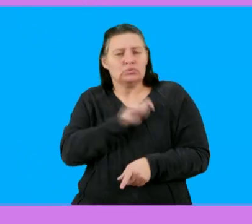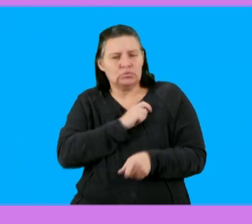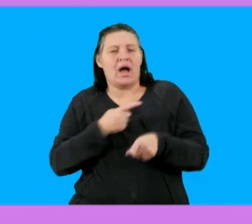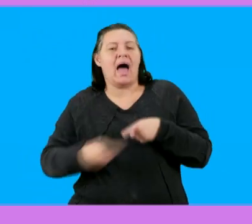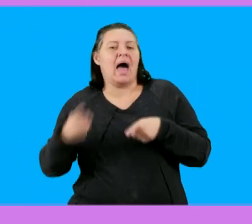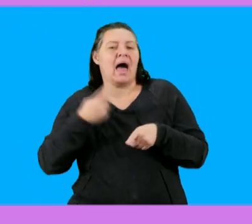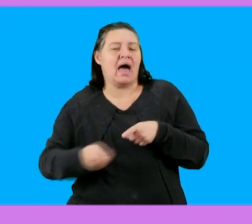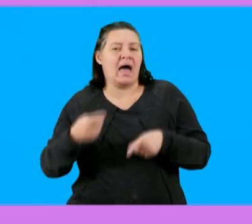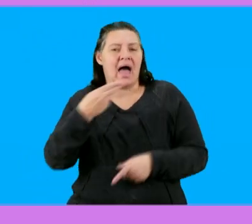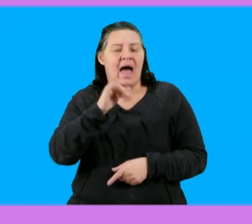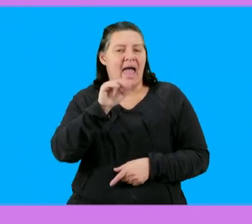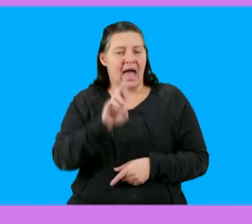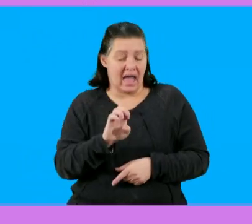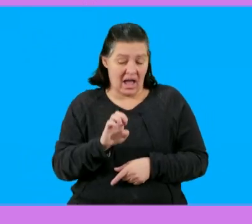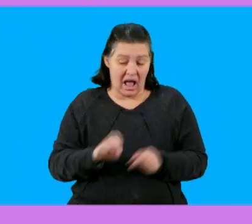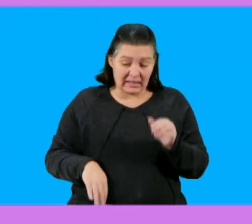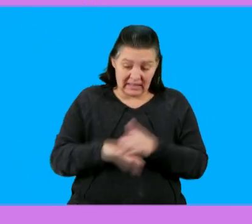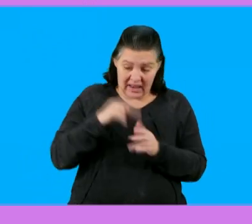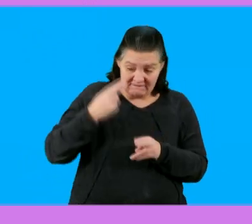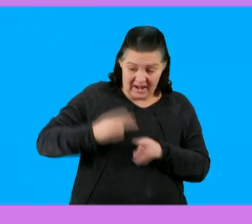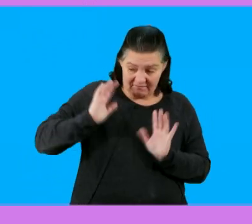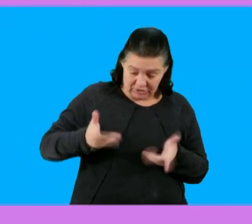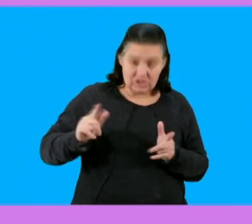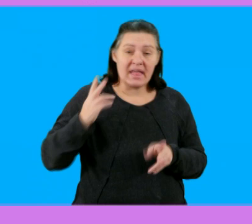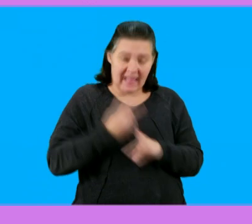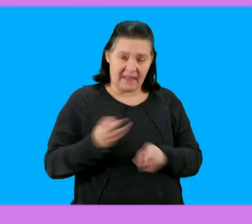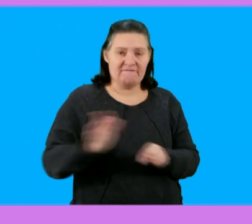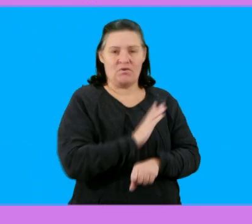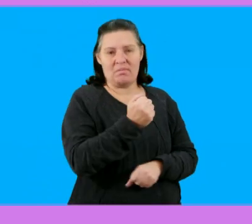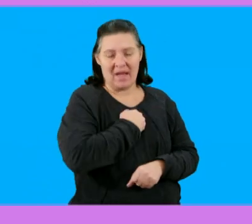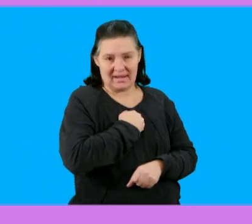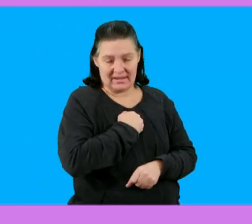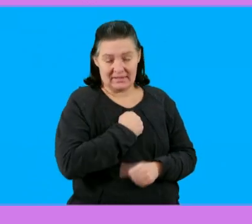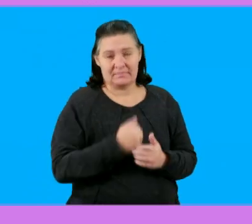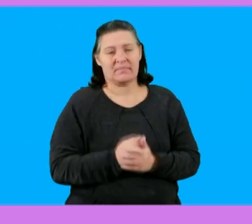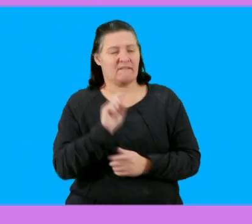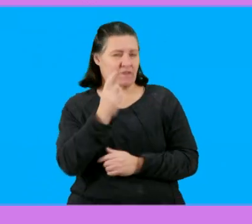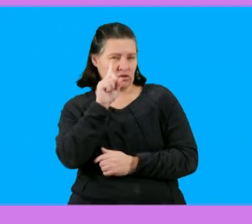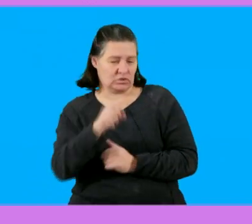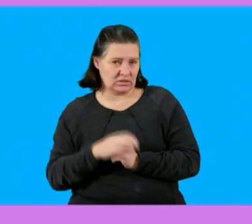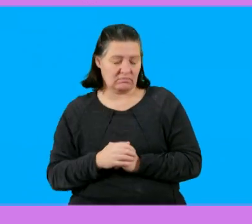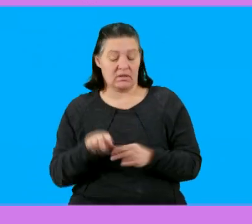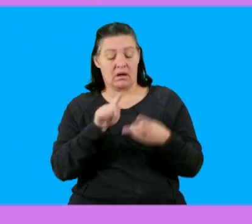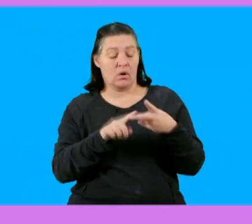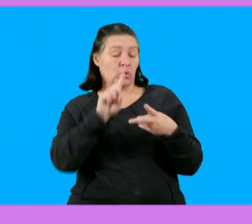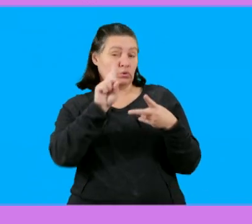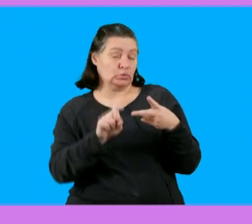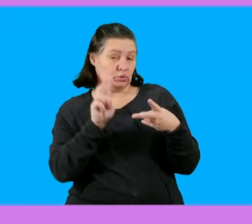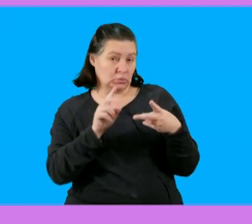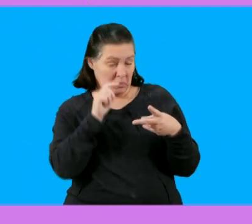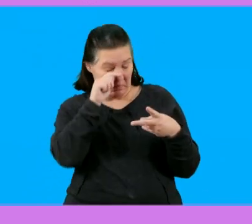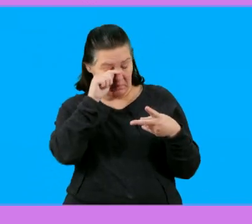you are basically hiring it until you have paid that final amount. Okay, so that's the first question. Question number